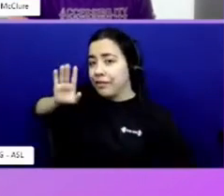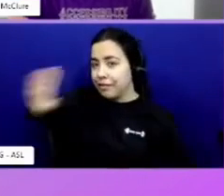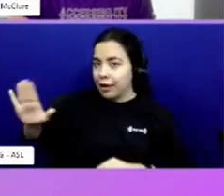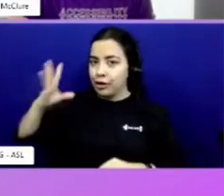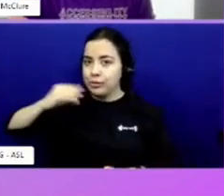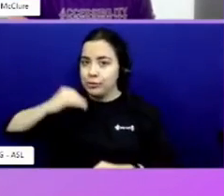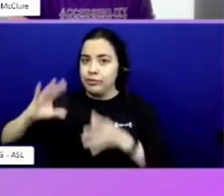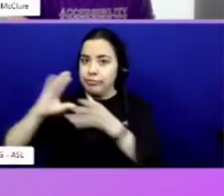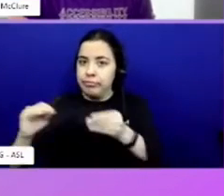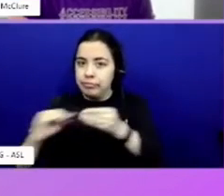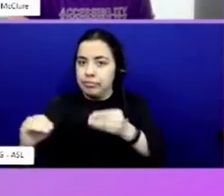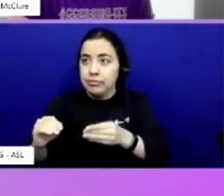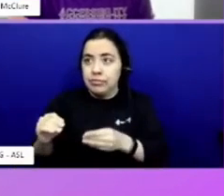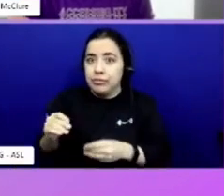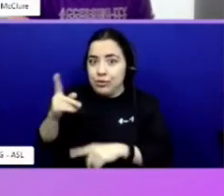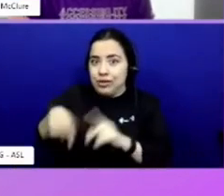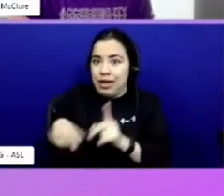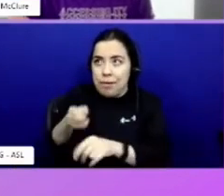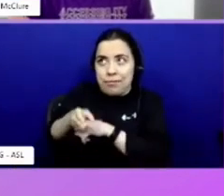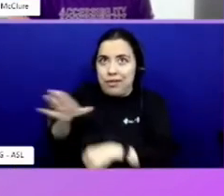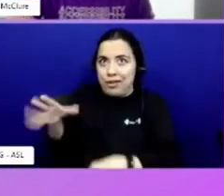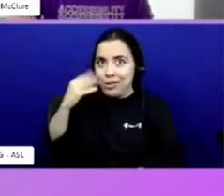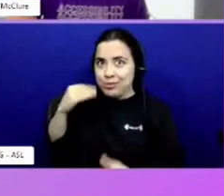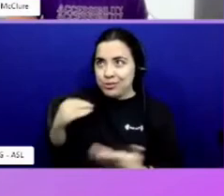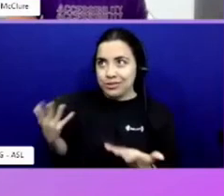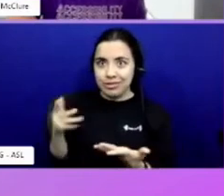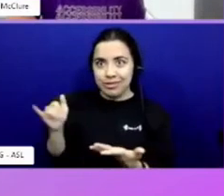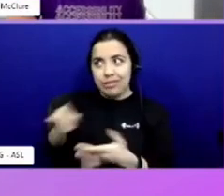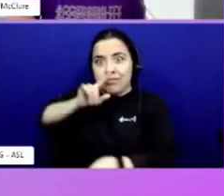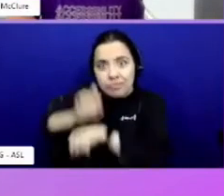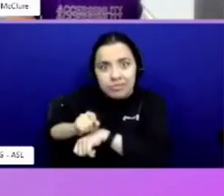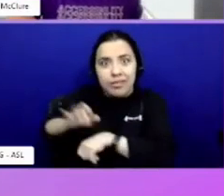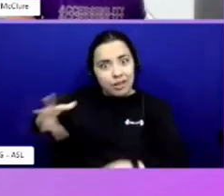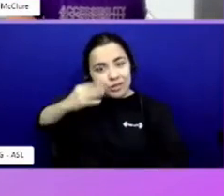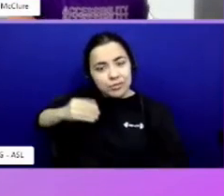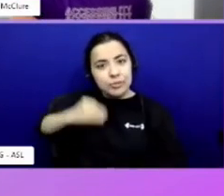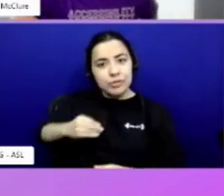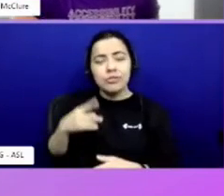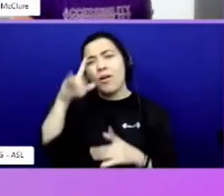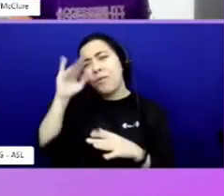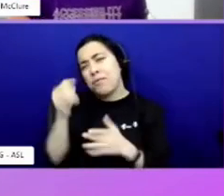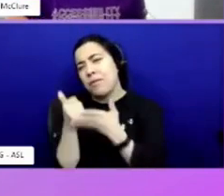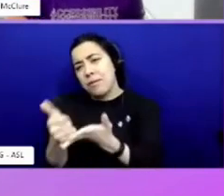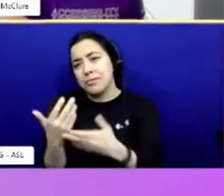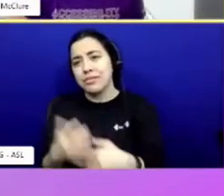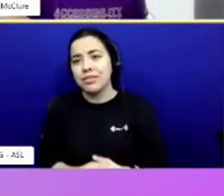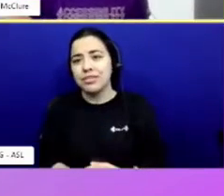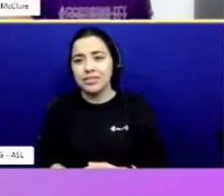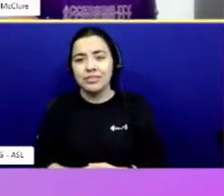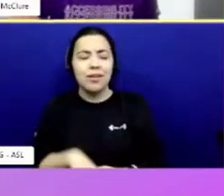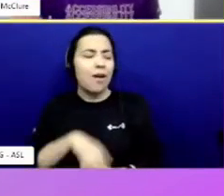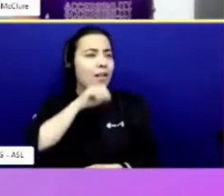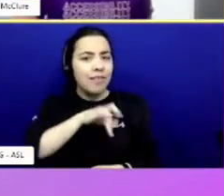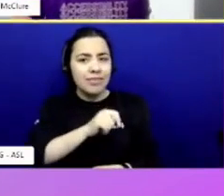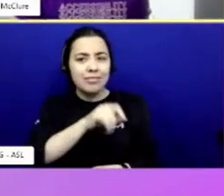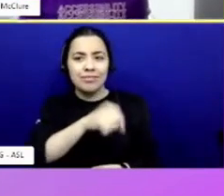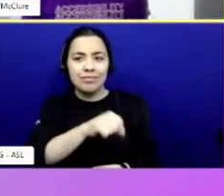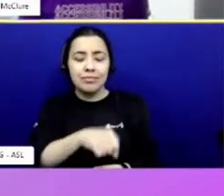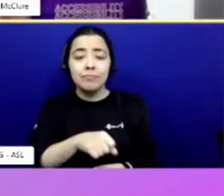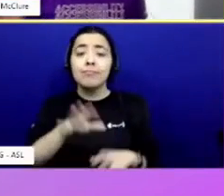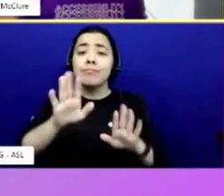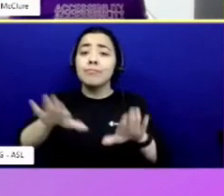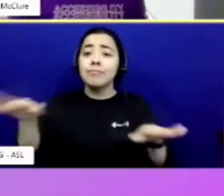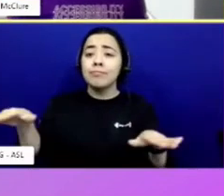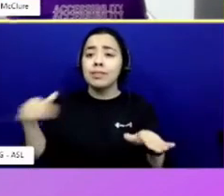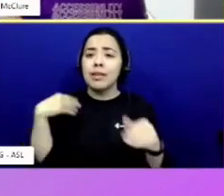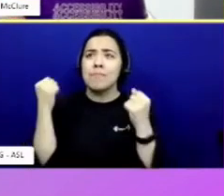real lived experience. But yeah, I hope that helps. Love it. Folks, there have